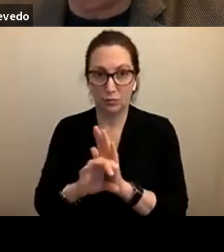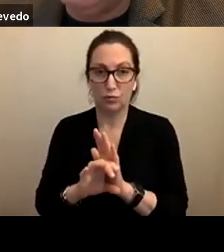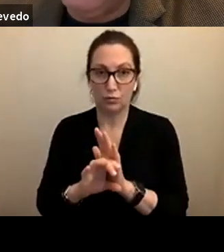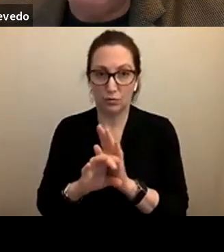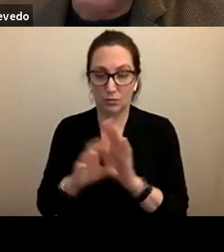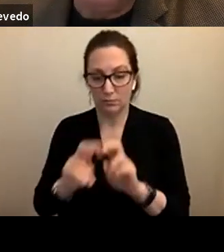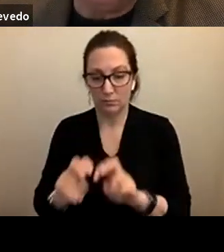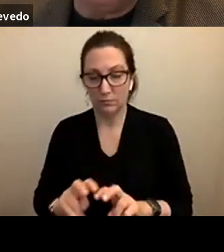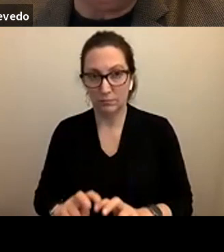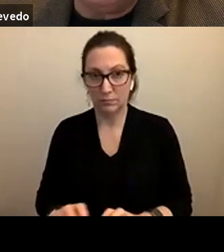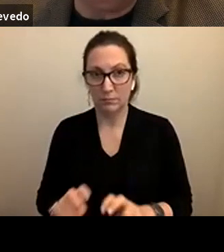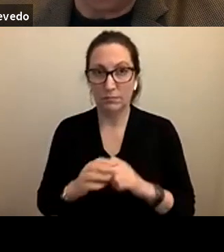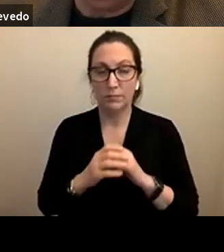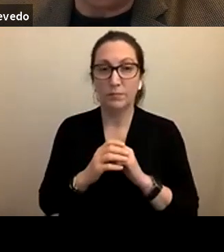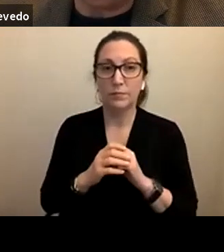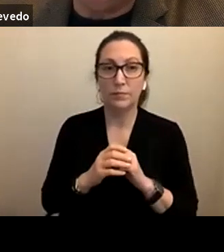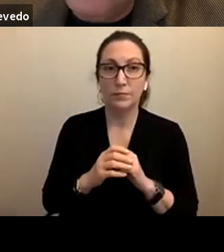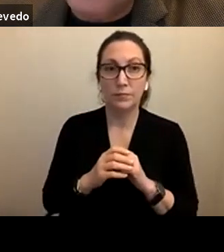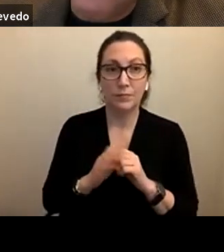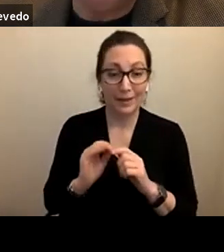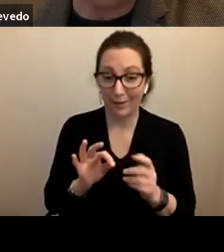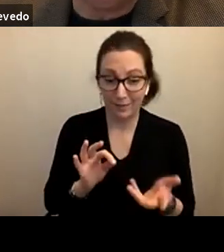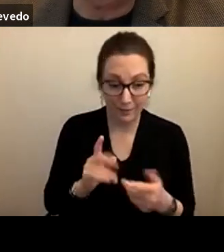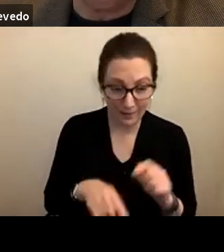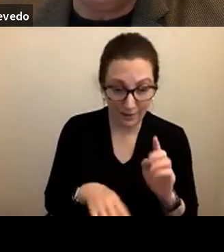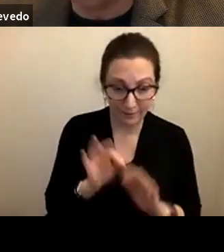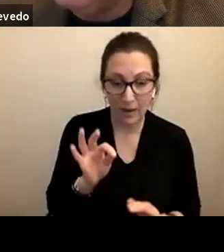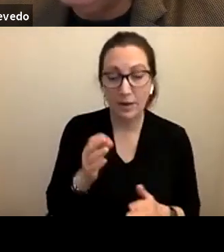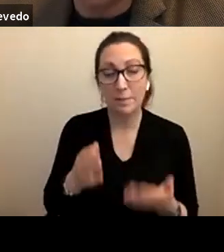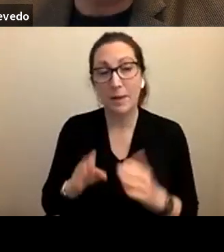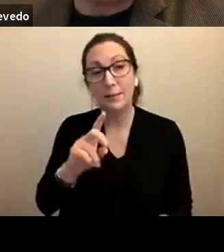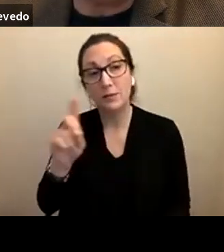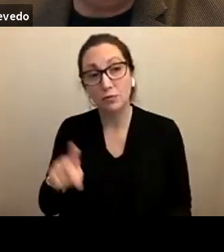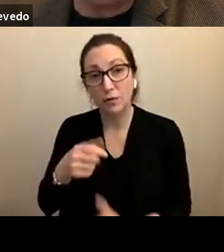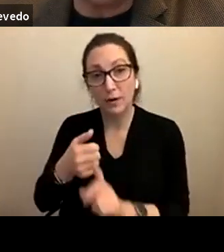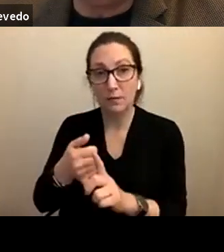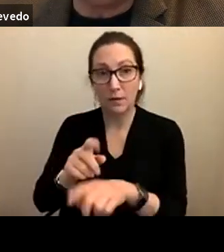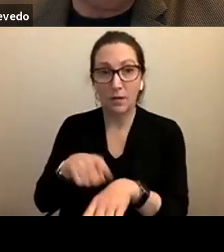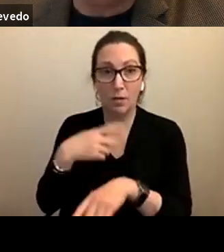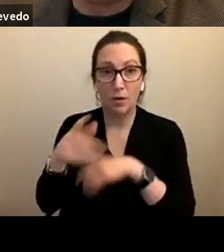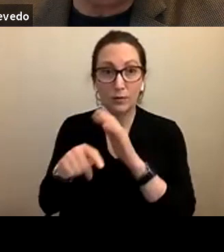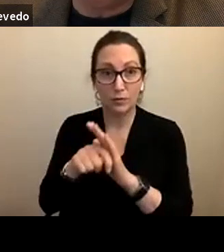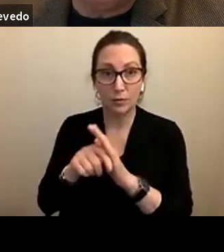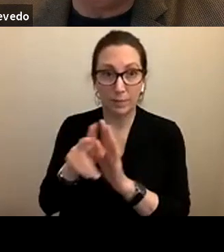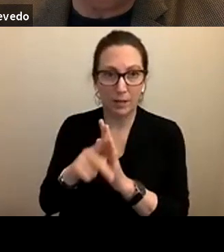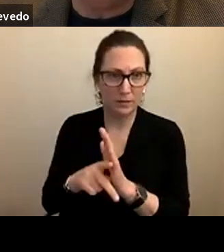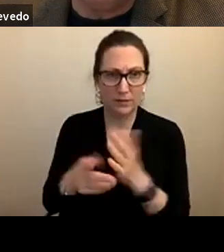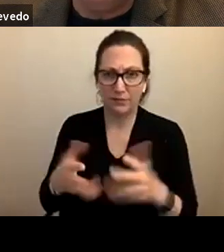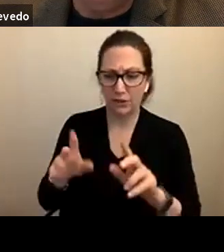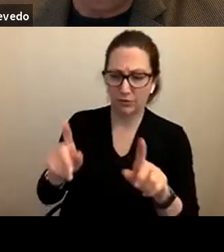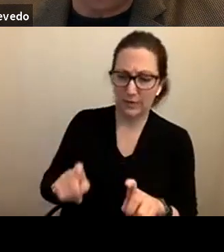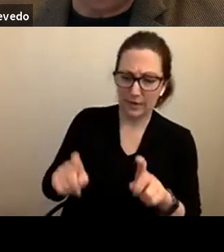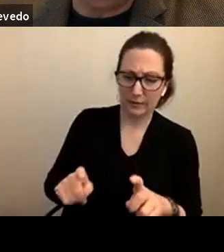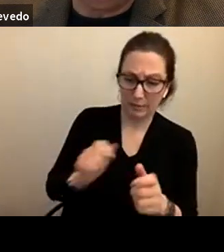we know that Detroit's a long-term policy and they've all been tested